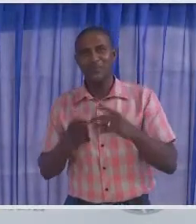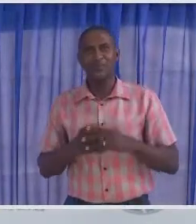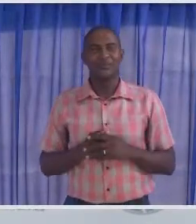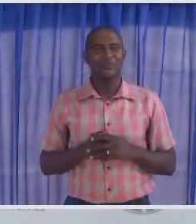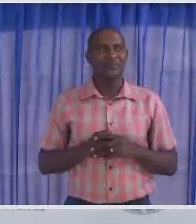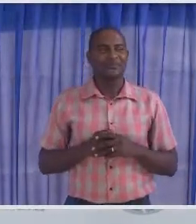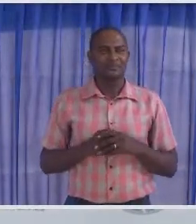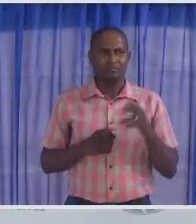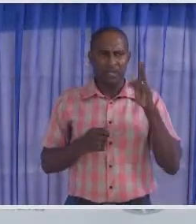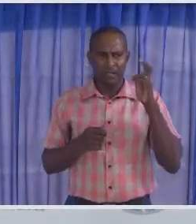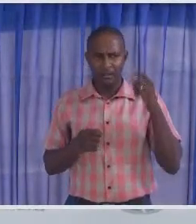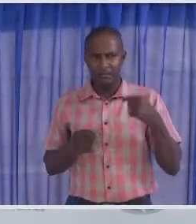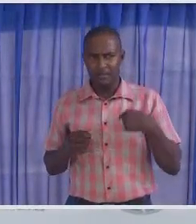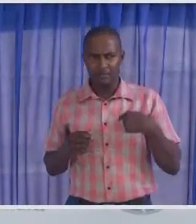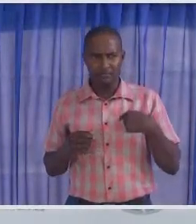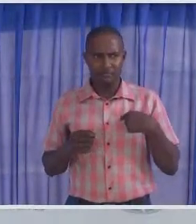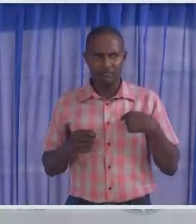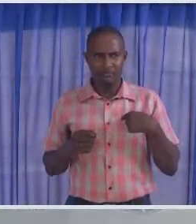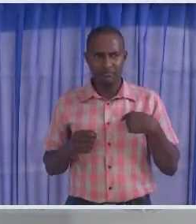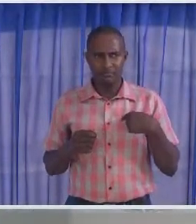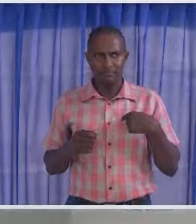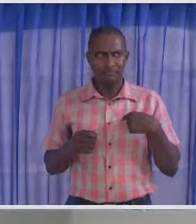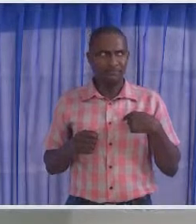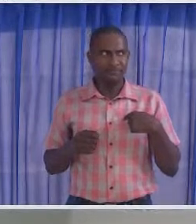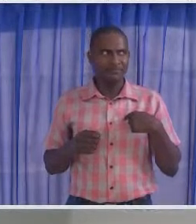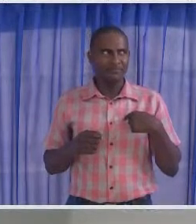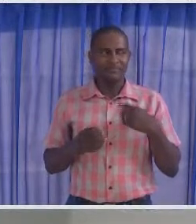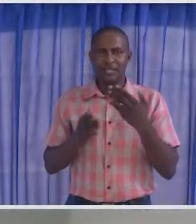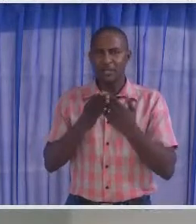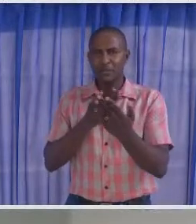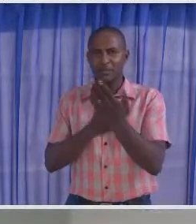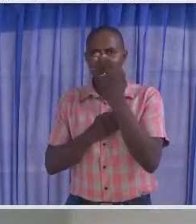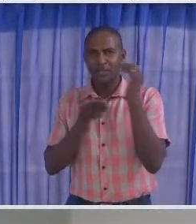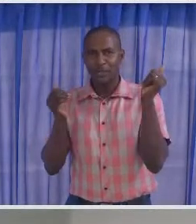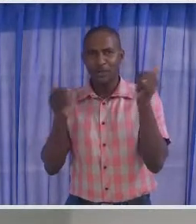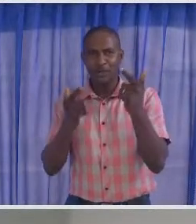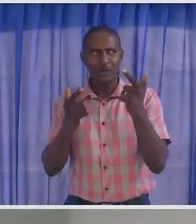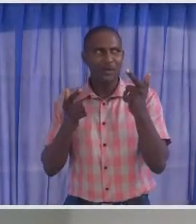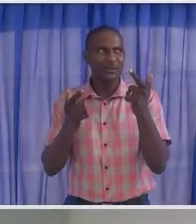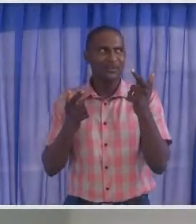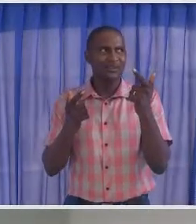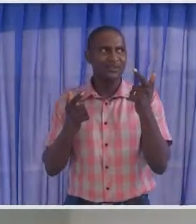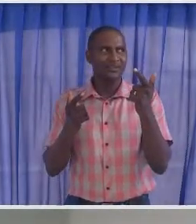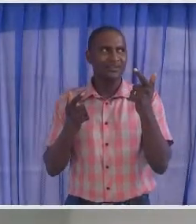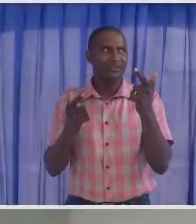Are they hearing me? Okay. Good morning, everyone.